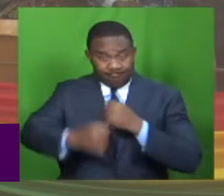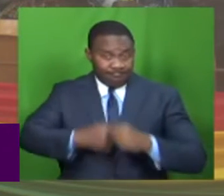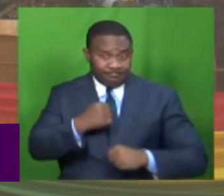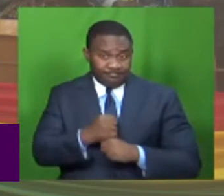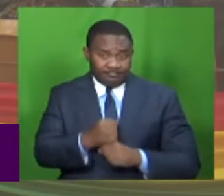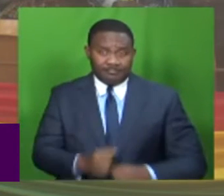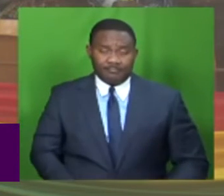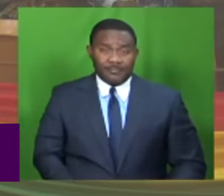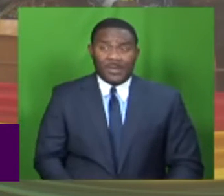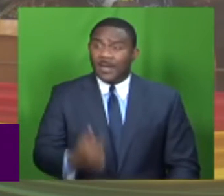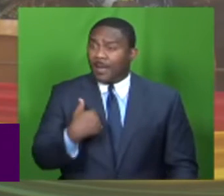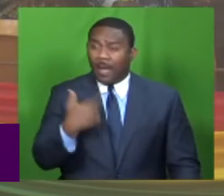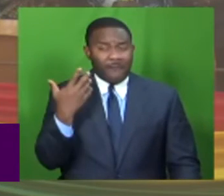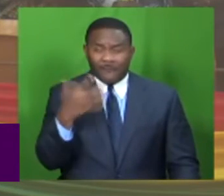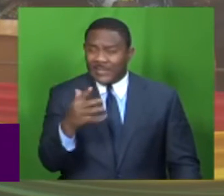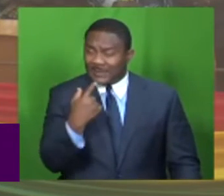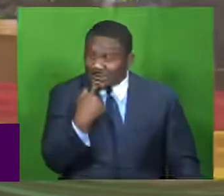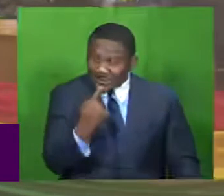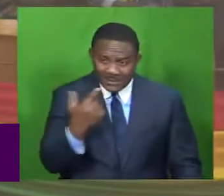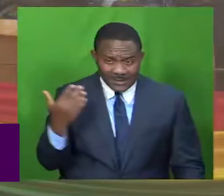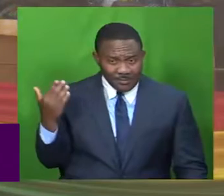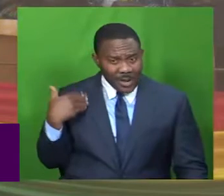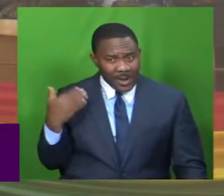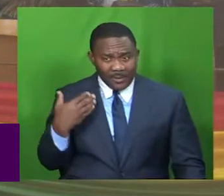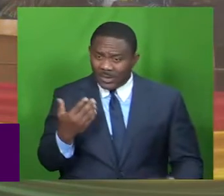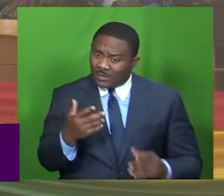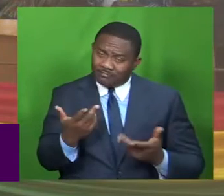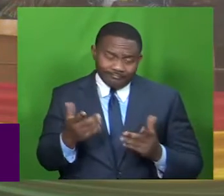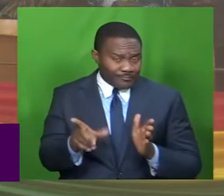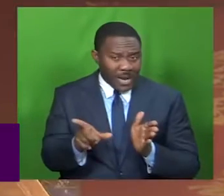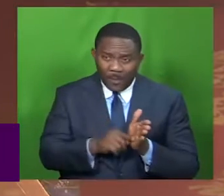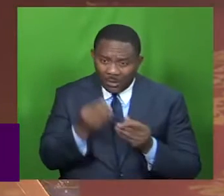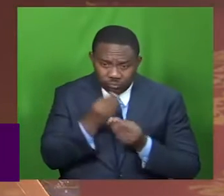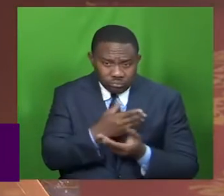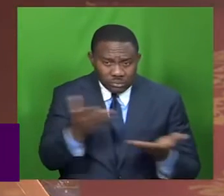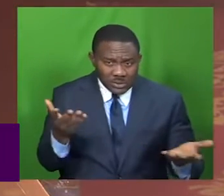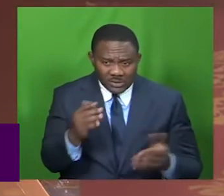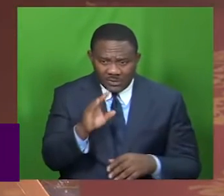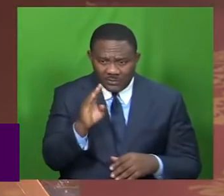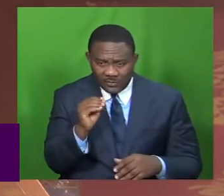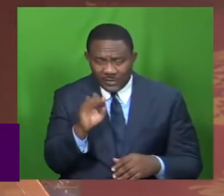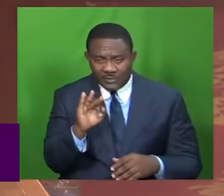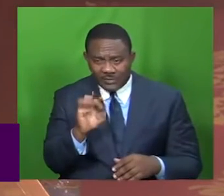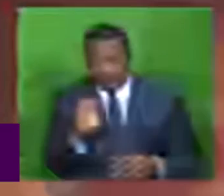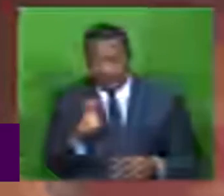2023. I have already indicated in my press release, Mr. Speaker, dated